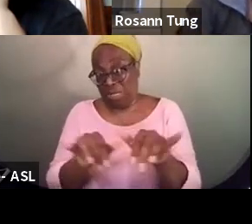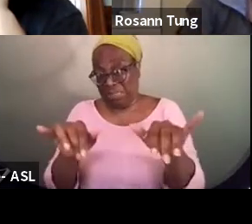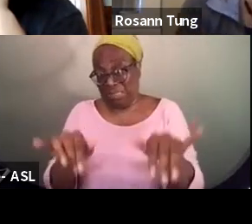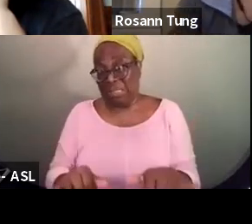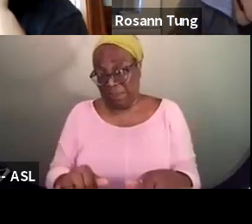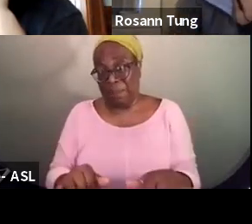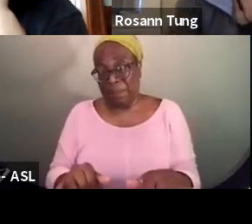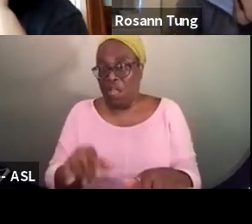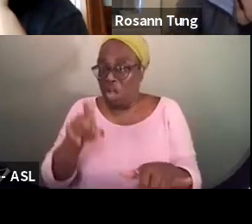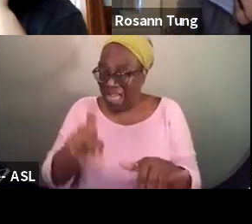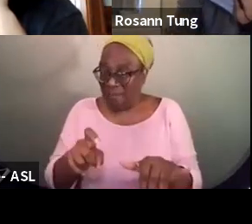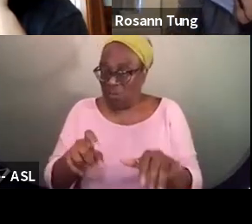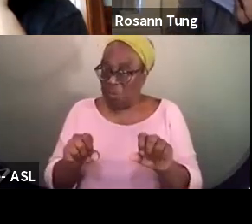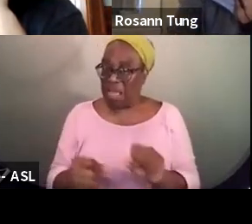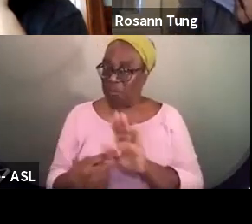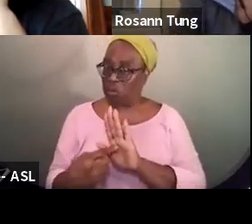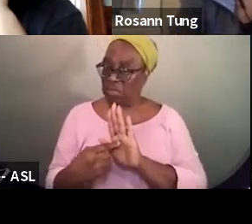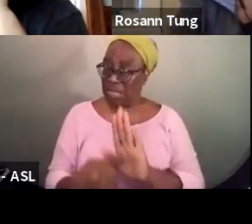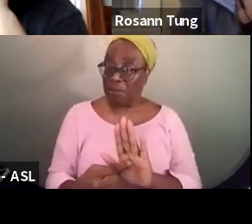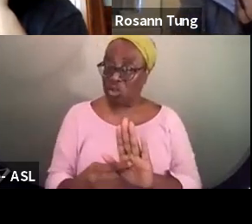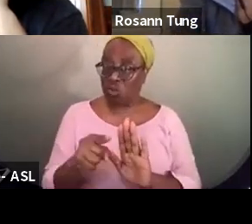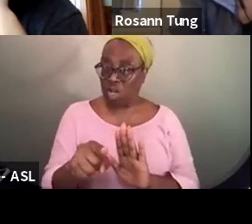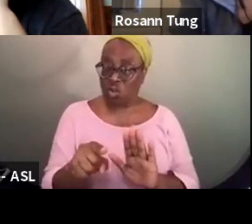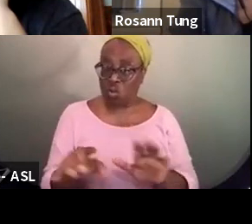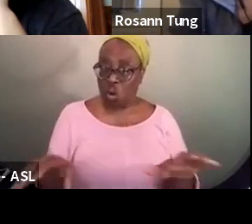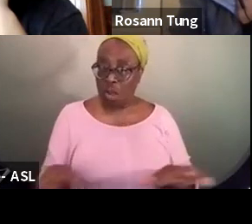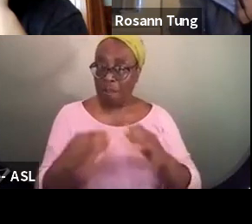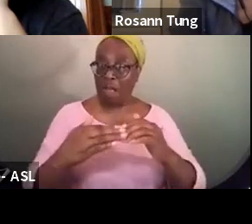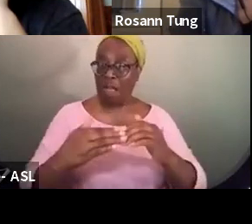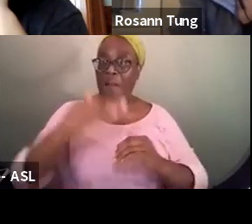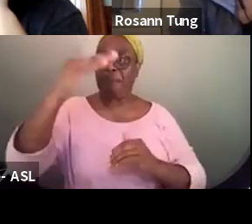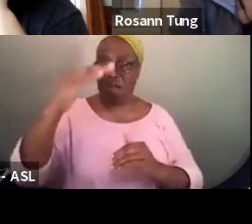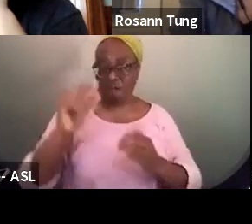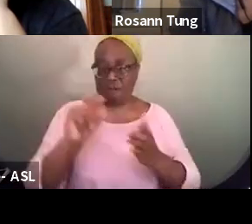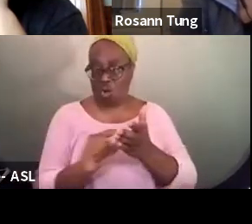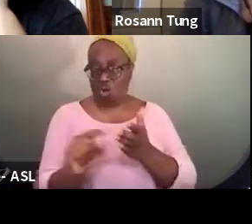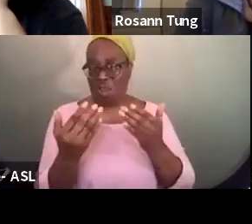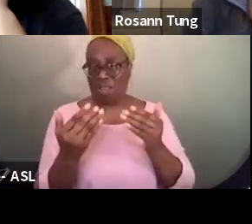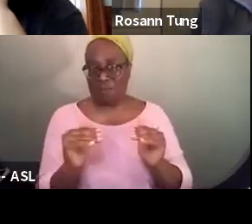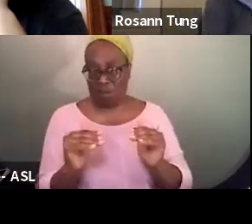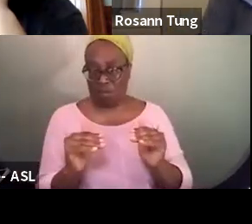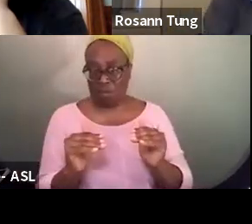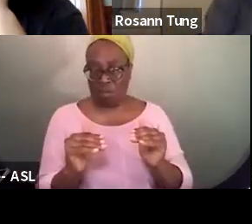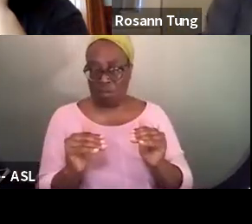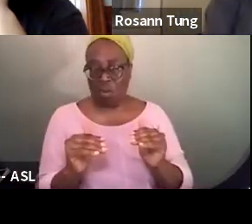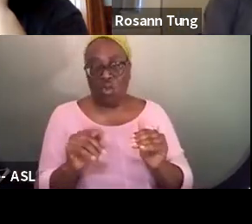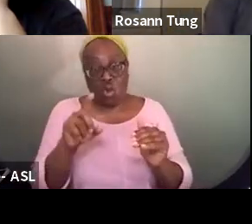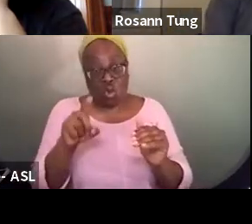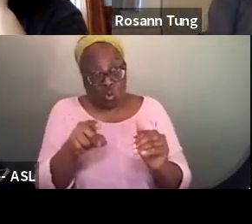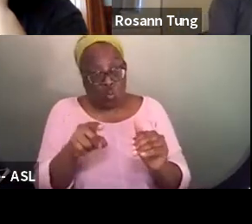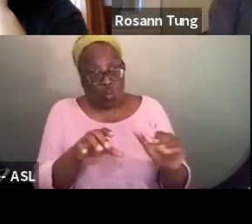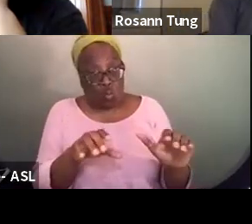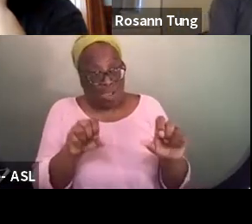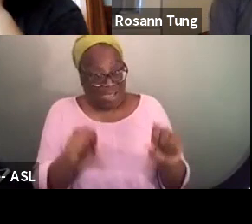would have to demonstrate you're performing above grade level, meaning you are doing things you haven't even been taught